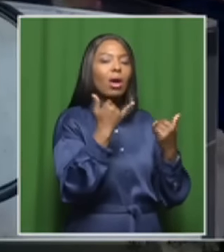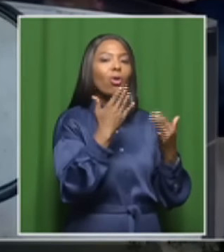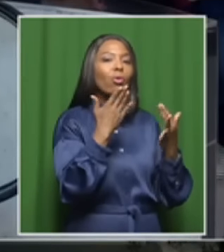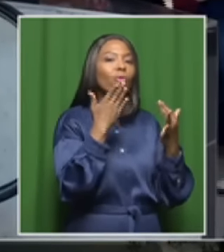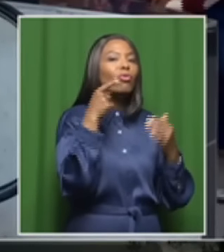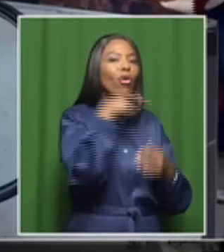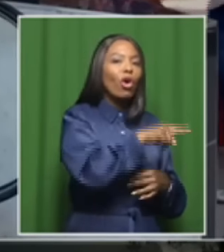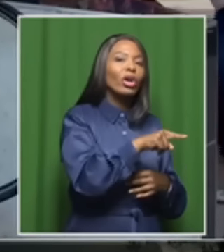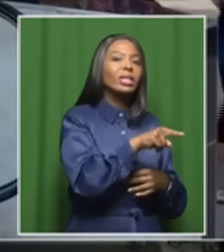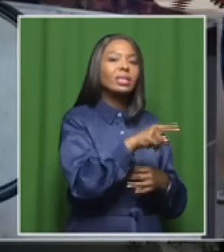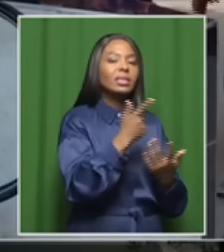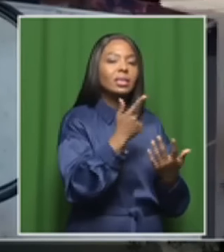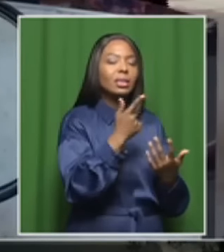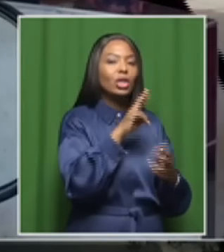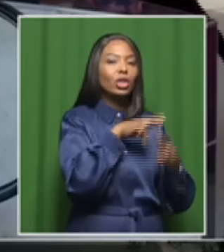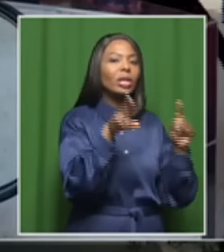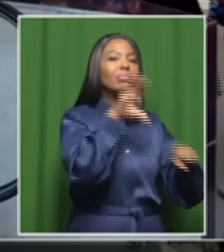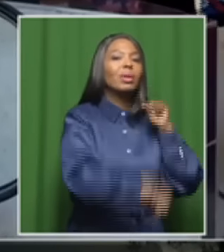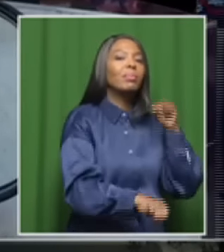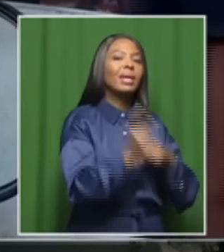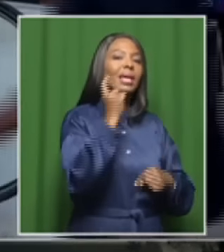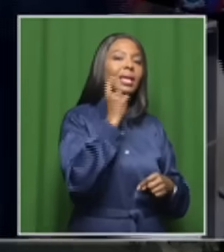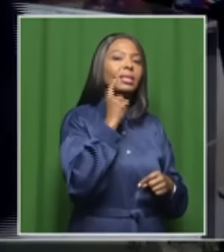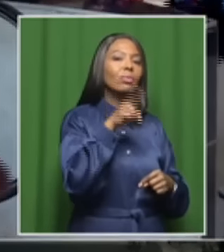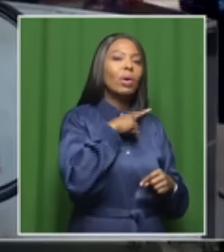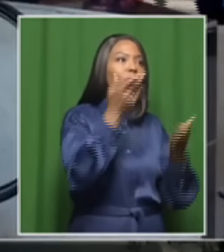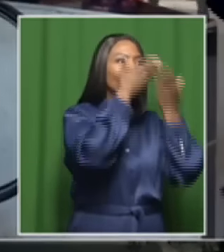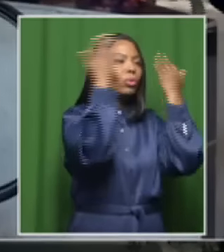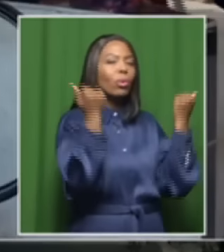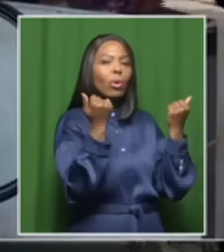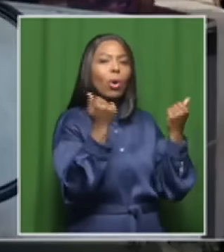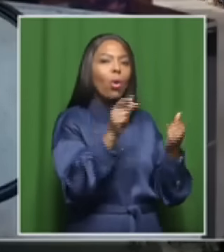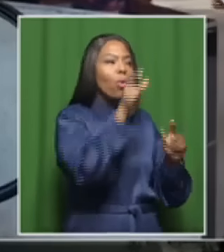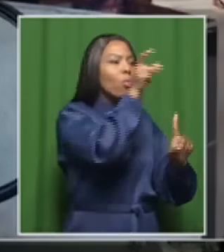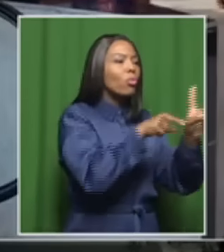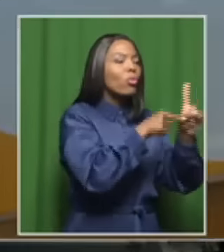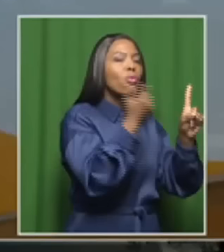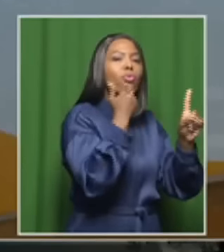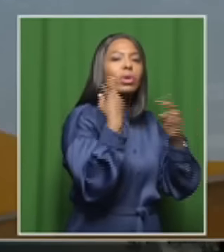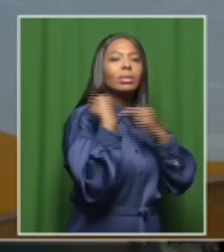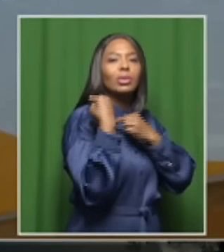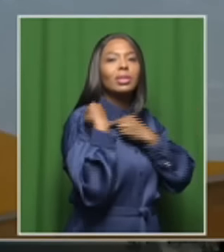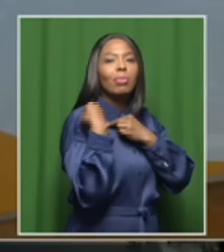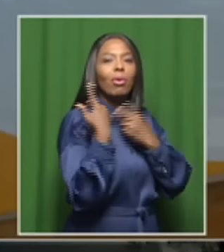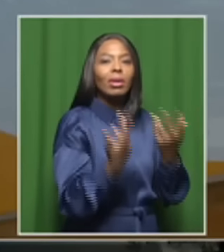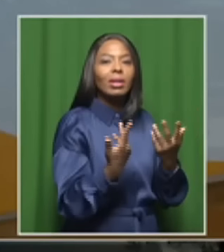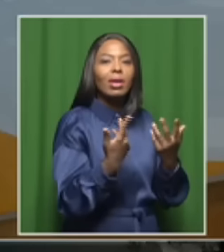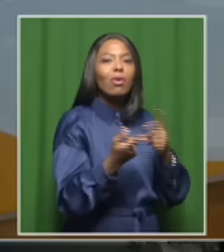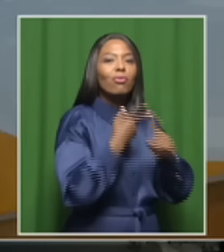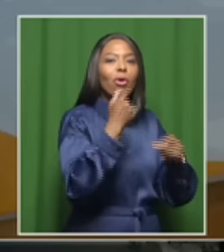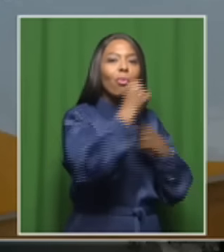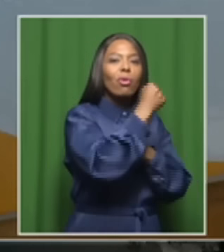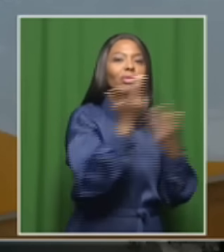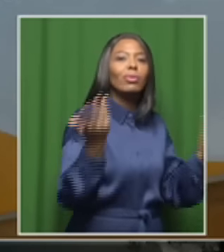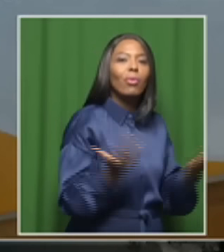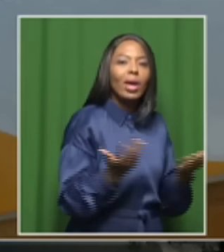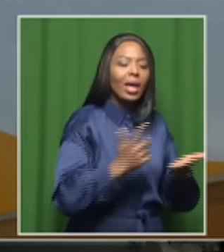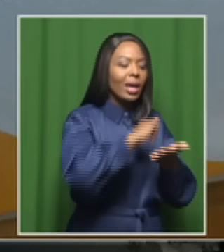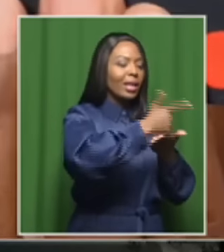cannot trace where the transaction started, at whose station, at whose on whose